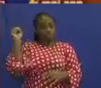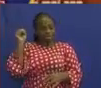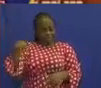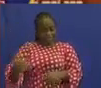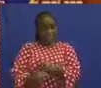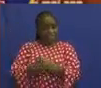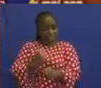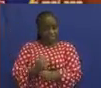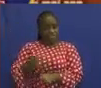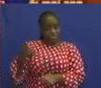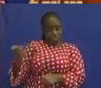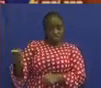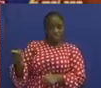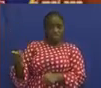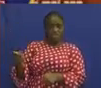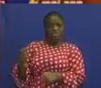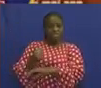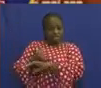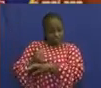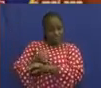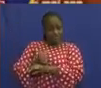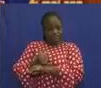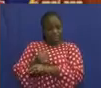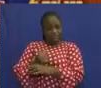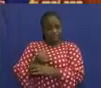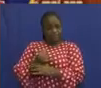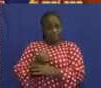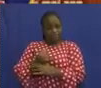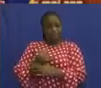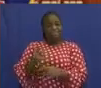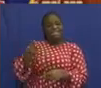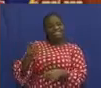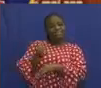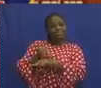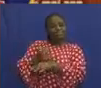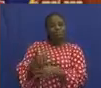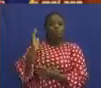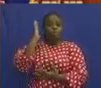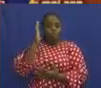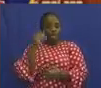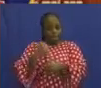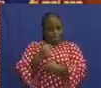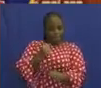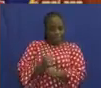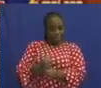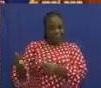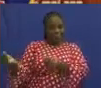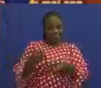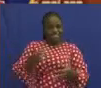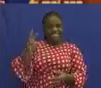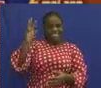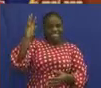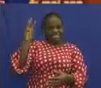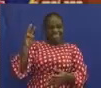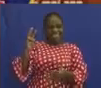into this whole enterprise. The Institute will be charged with delivering six clear